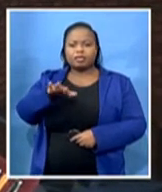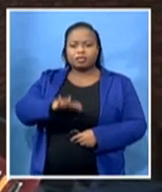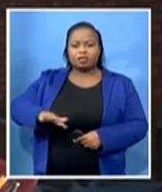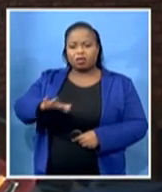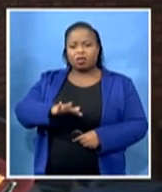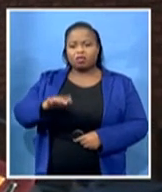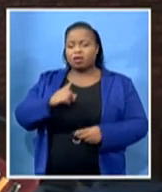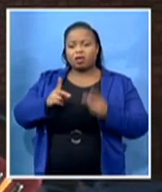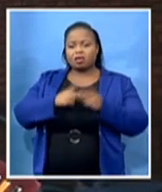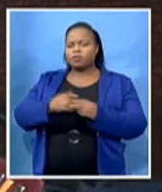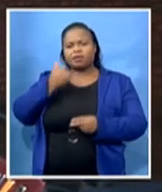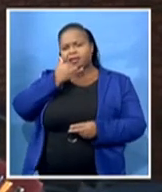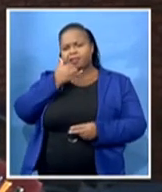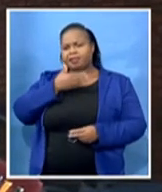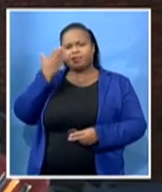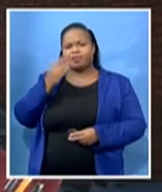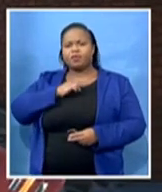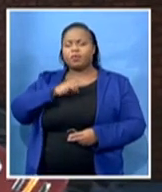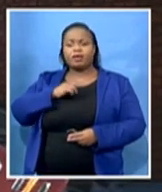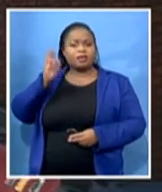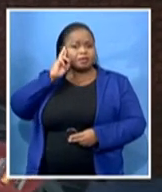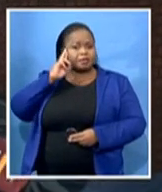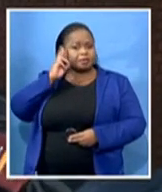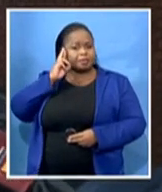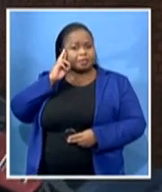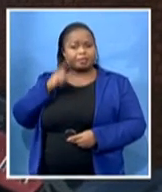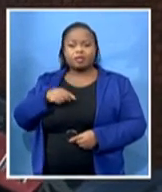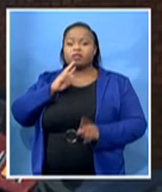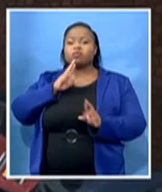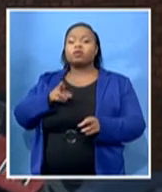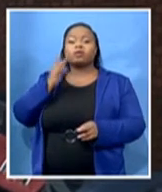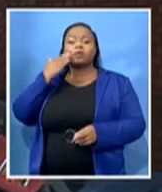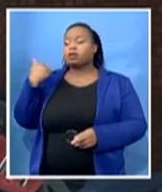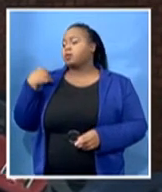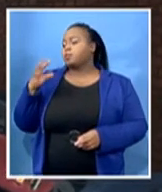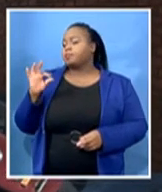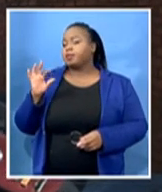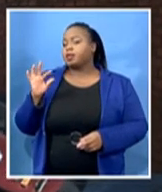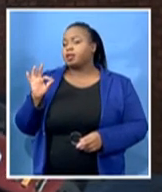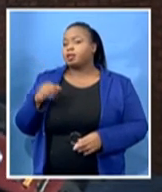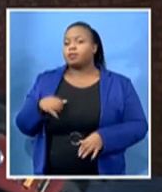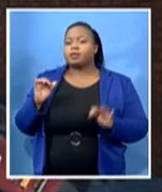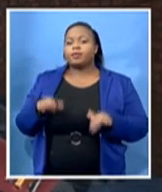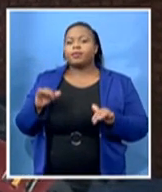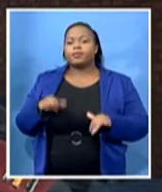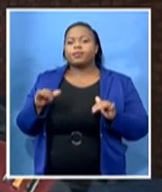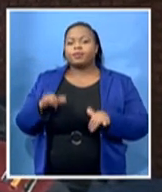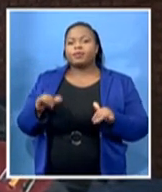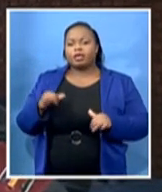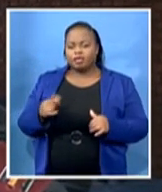Remember, this was reported on Monday, but they waited for us to do something in order to